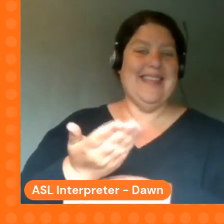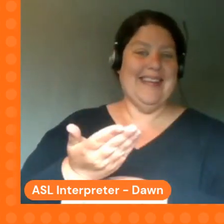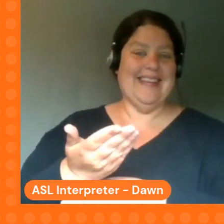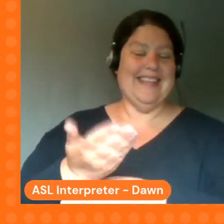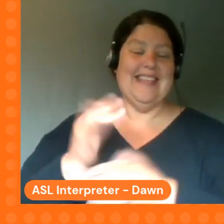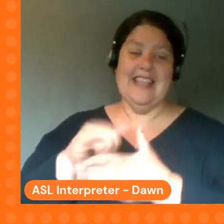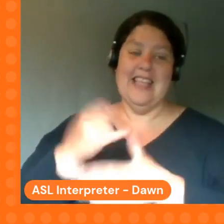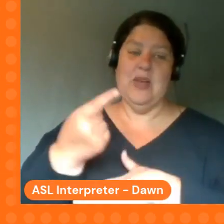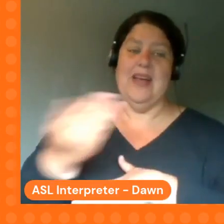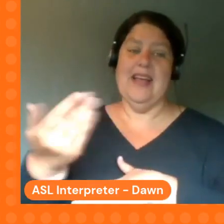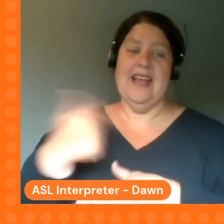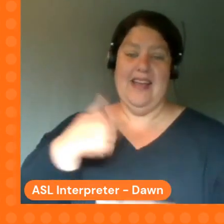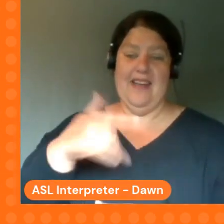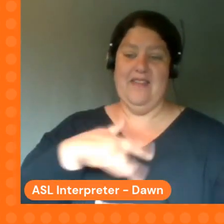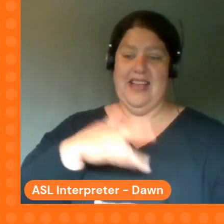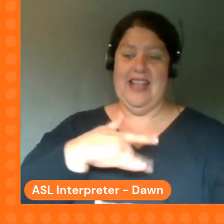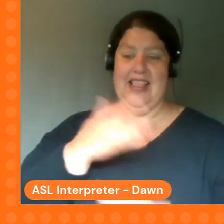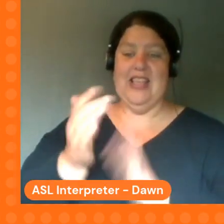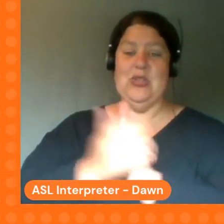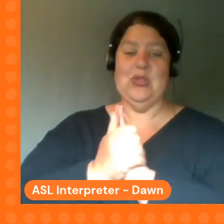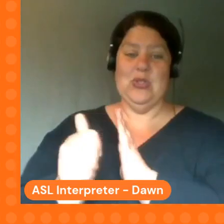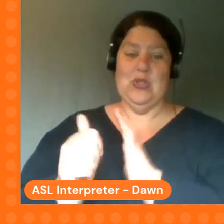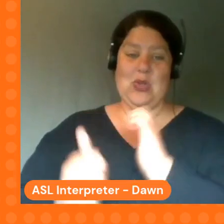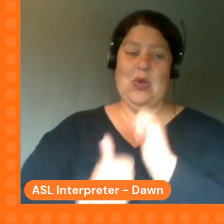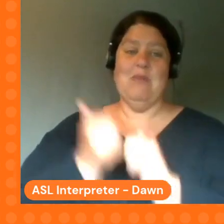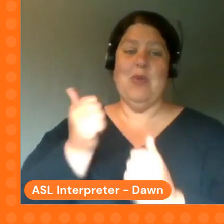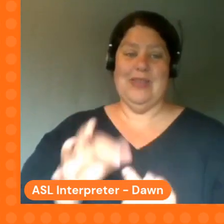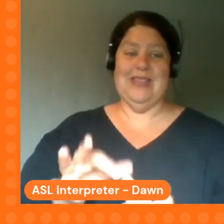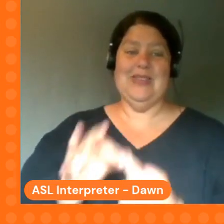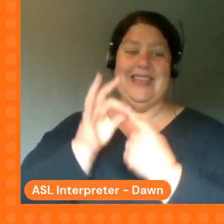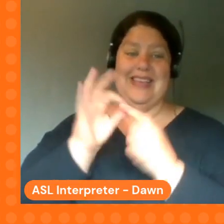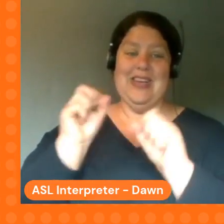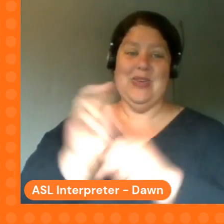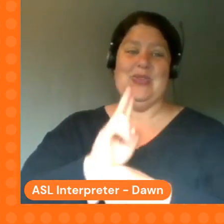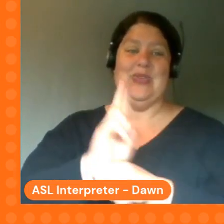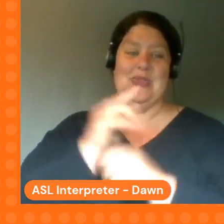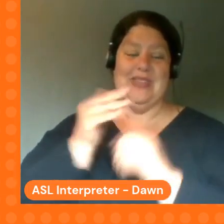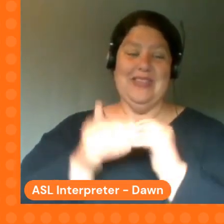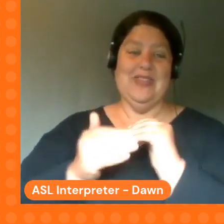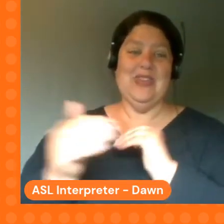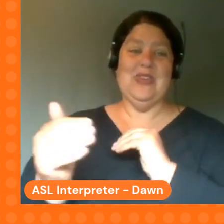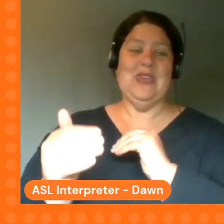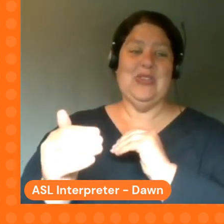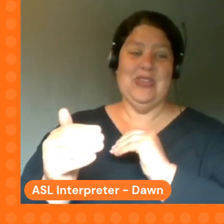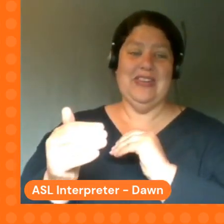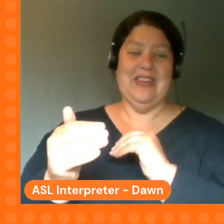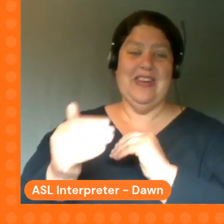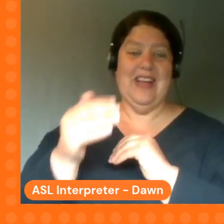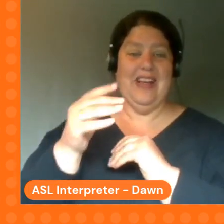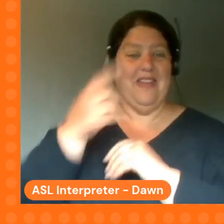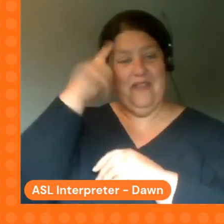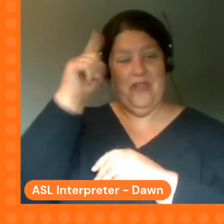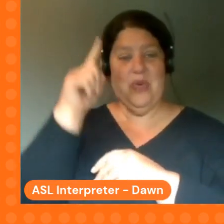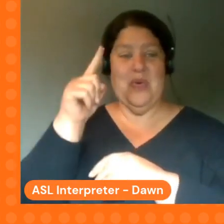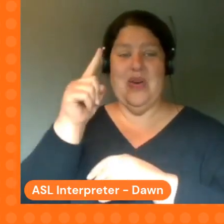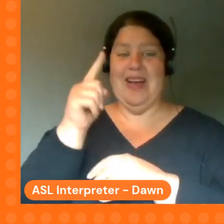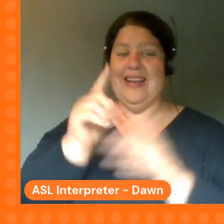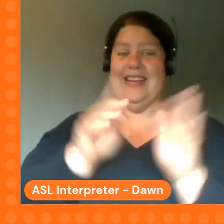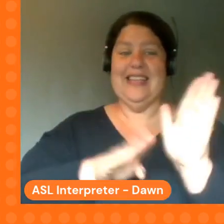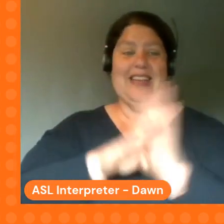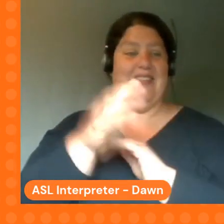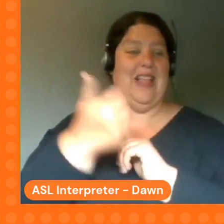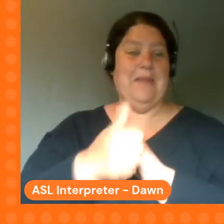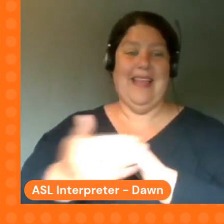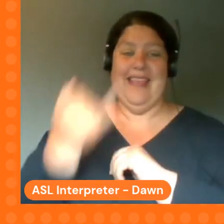like it's a skill that's the most unique one, and they can use in future to develop anything. As long as you have creativity and you understand how